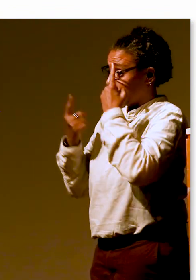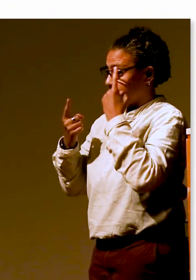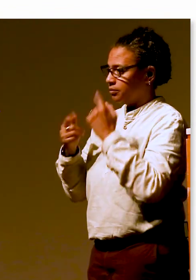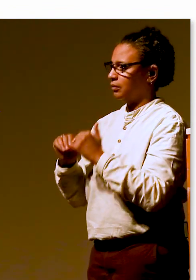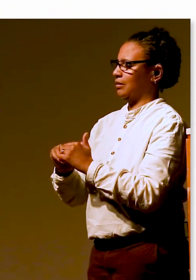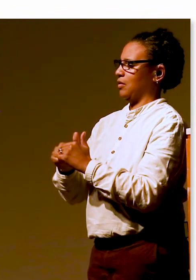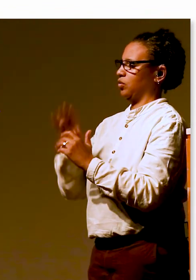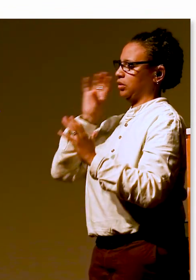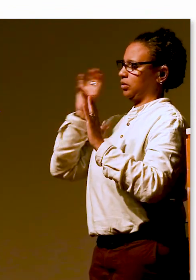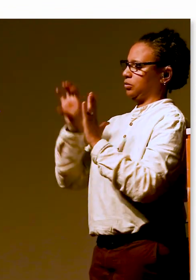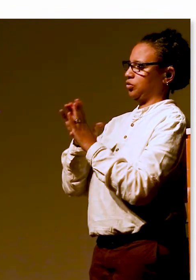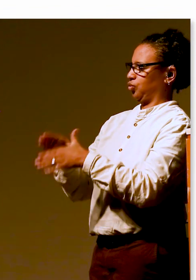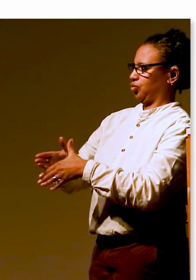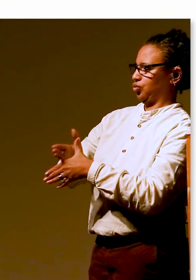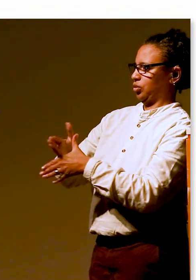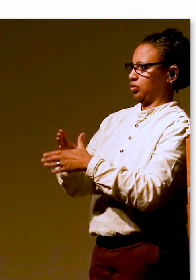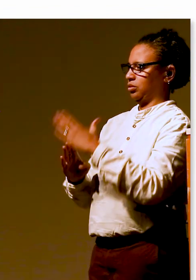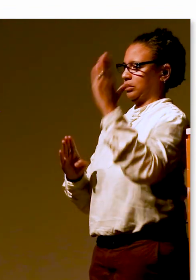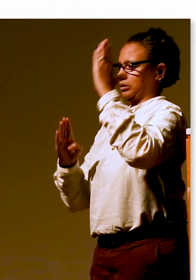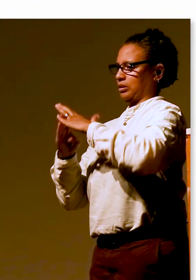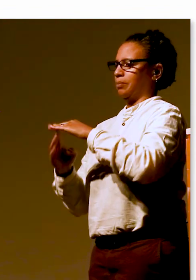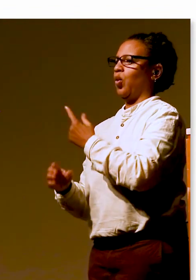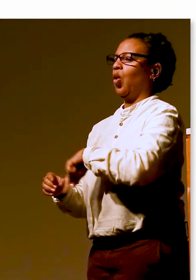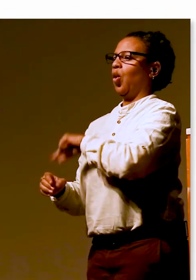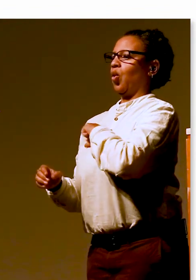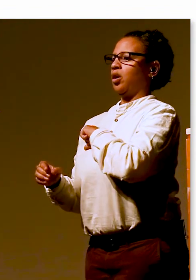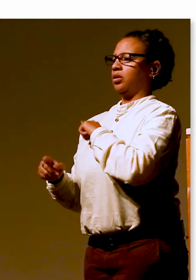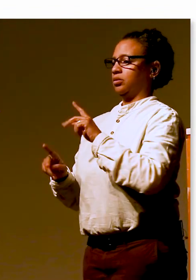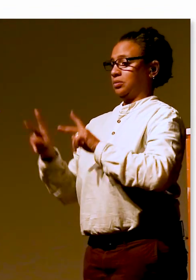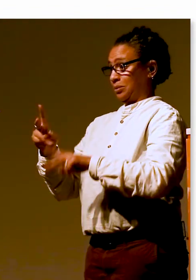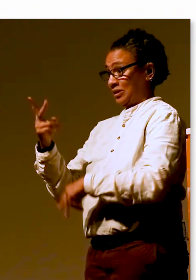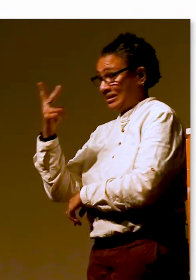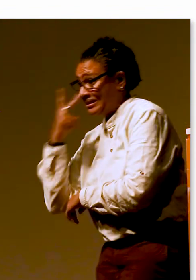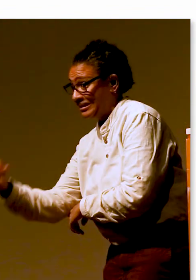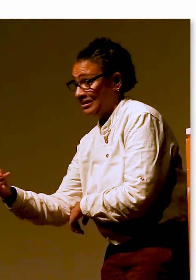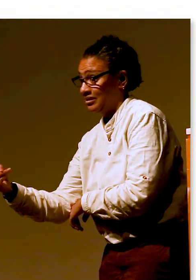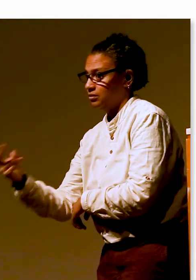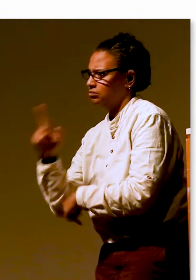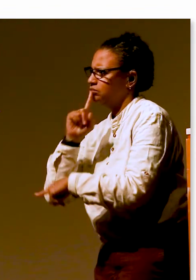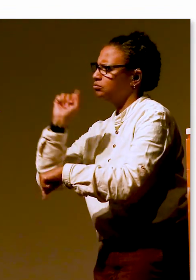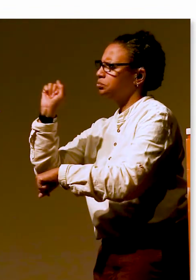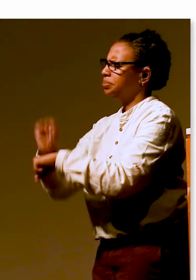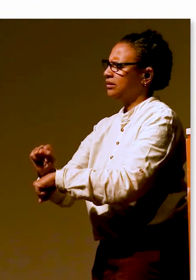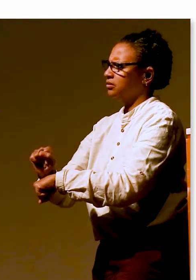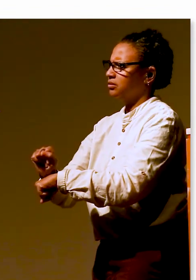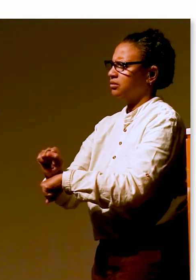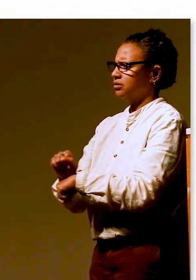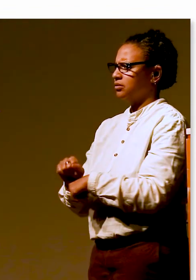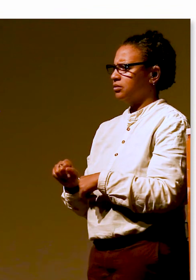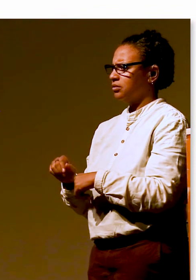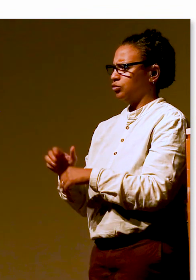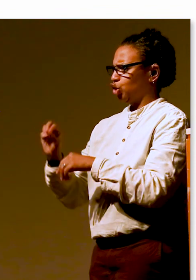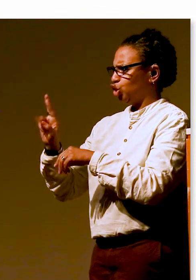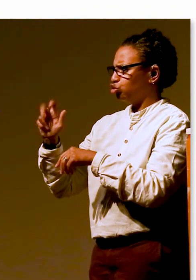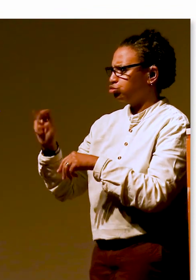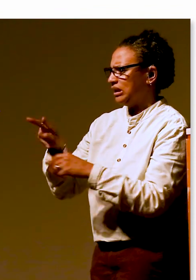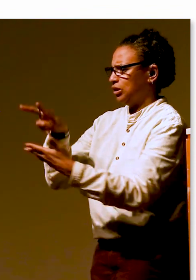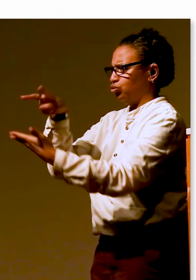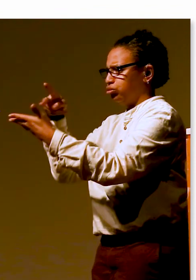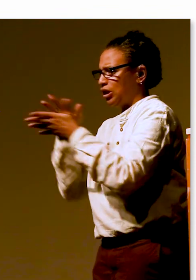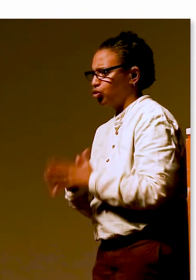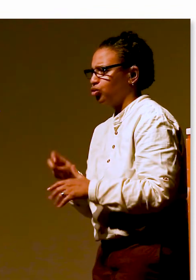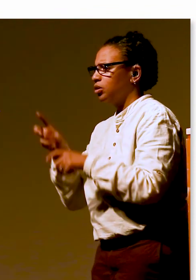sharing are at the highest quality, so that people can, so that maybe screen readers can read the image, or that